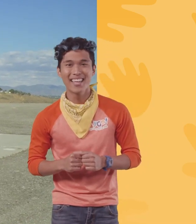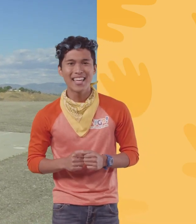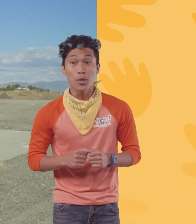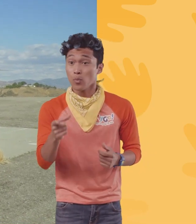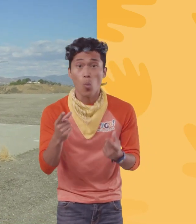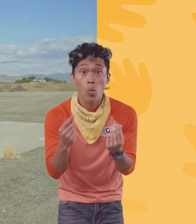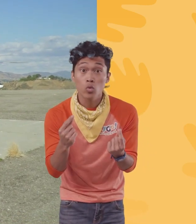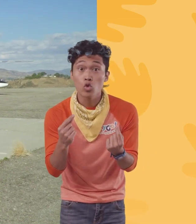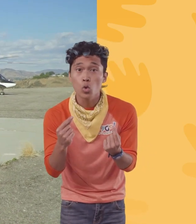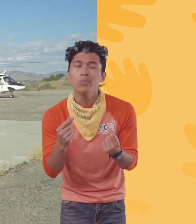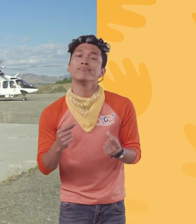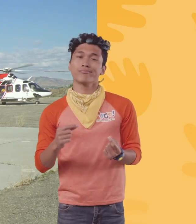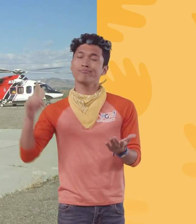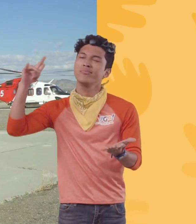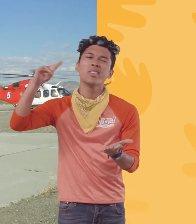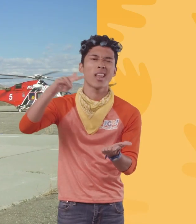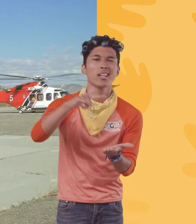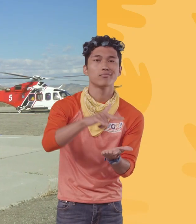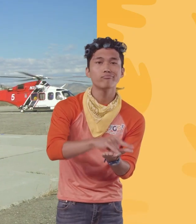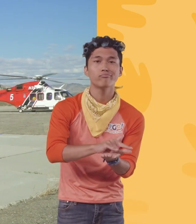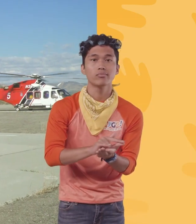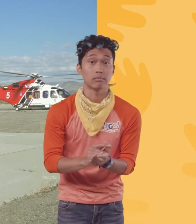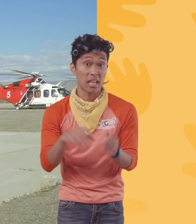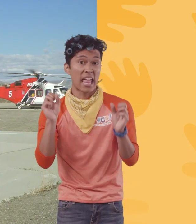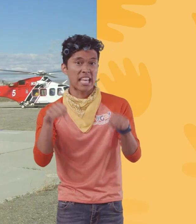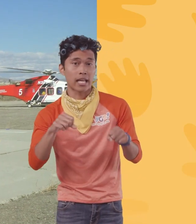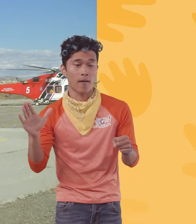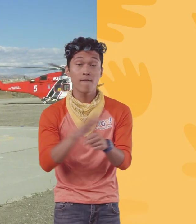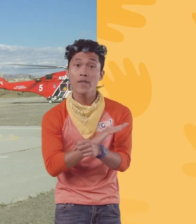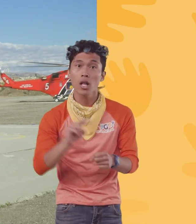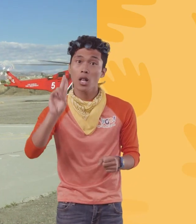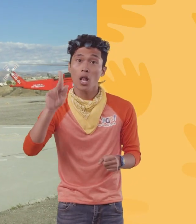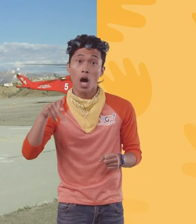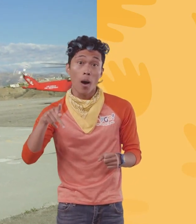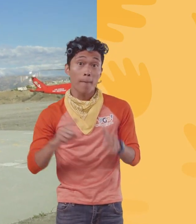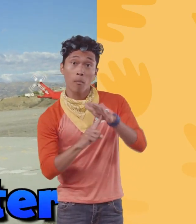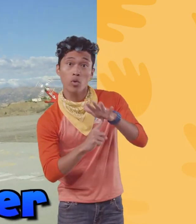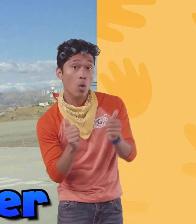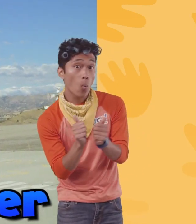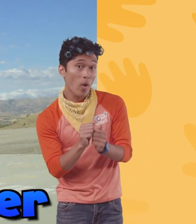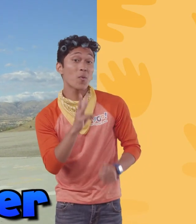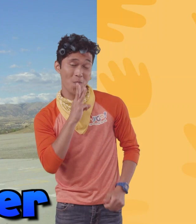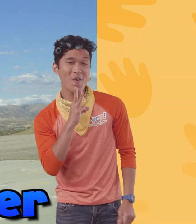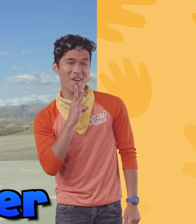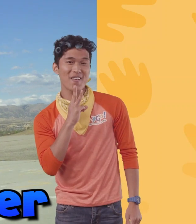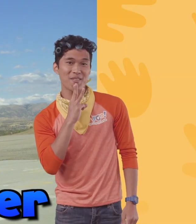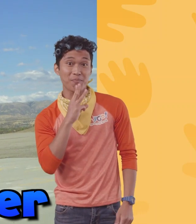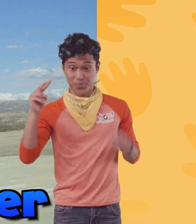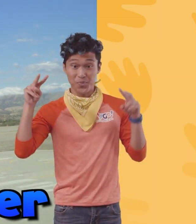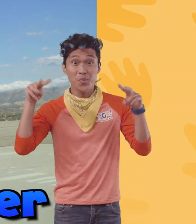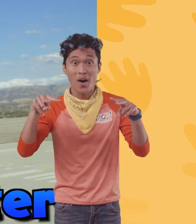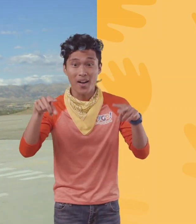What they're doing now is landing, so then they can fill up the helicopter with water.